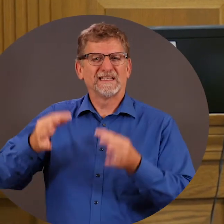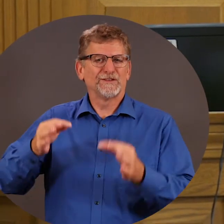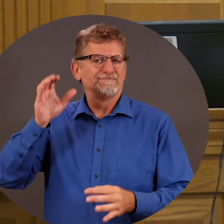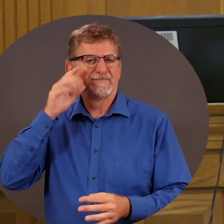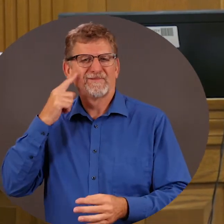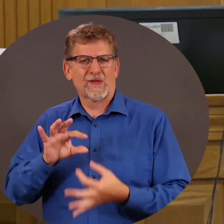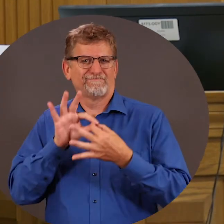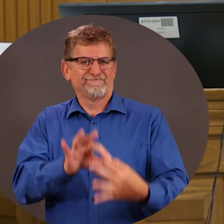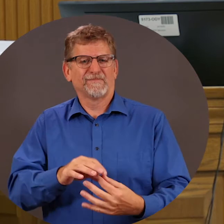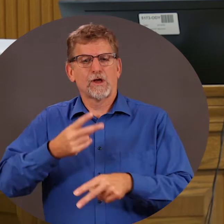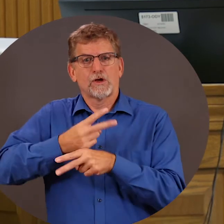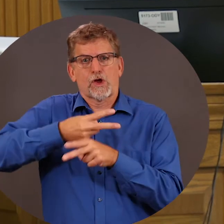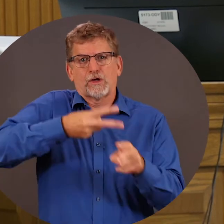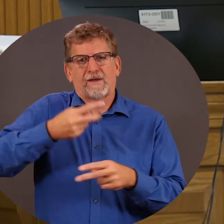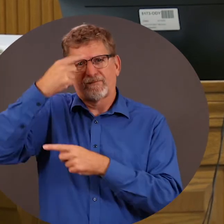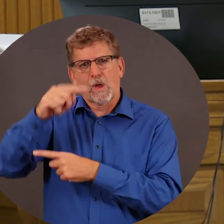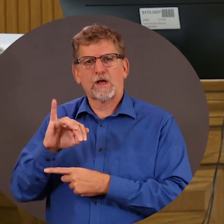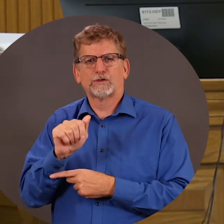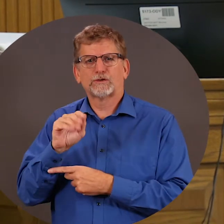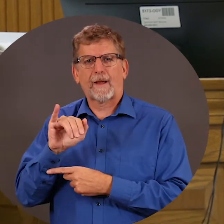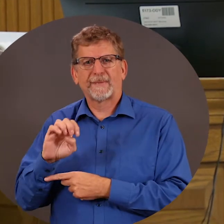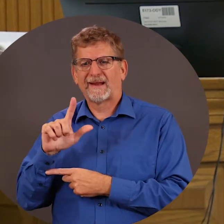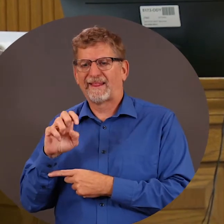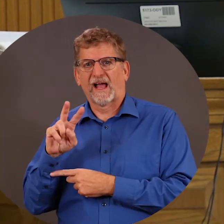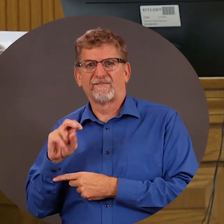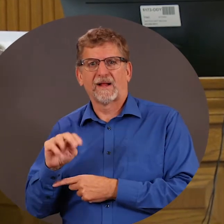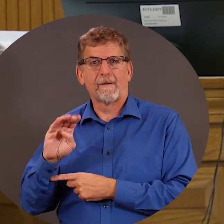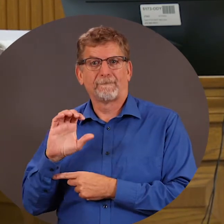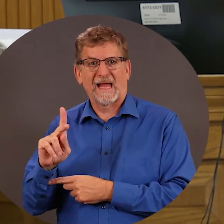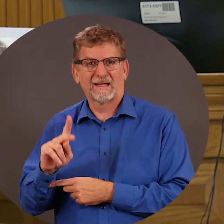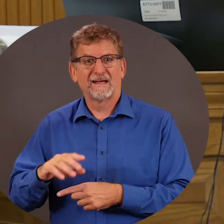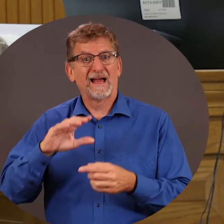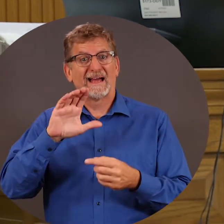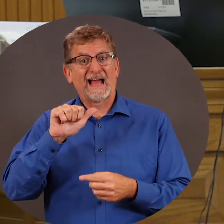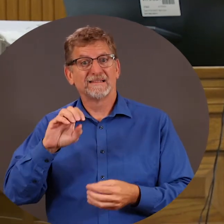case of In re the guardianship of Jamie Beck. Cause number